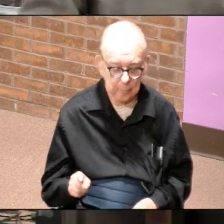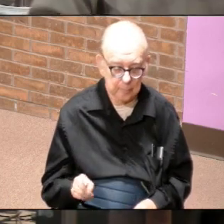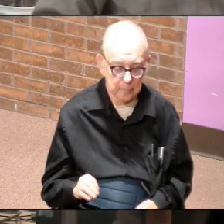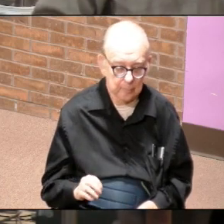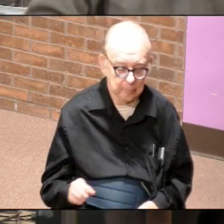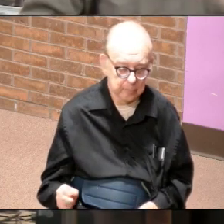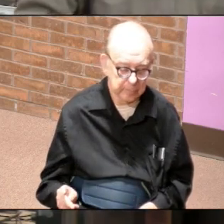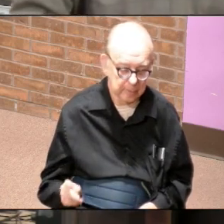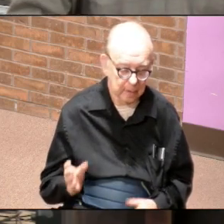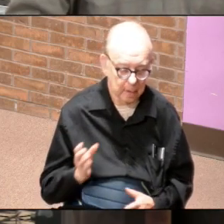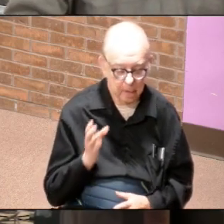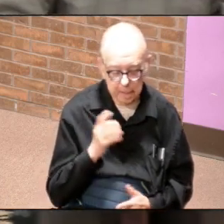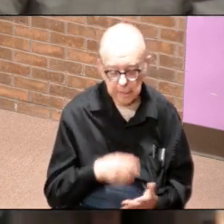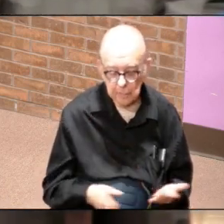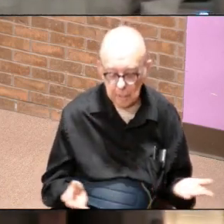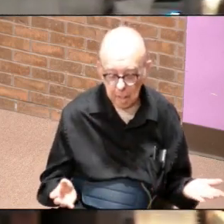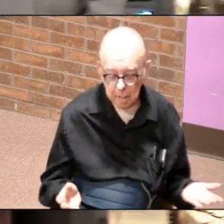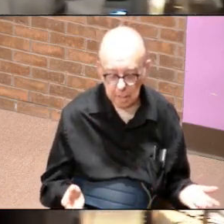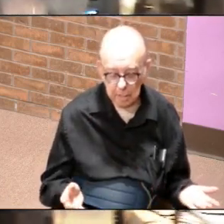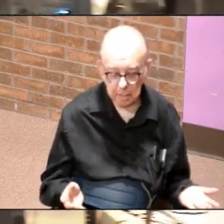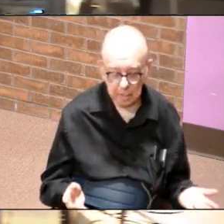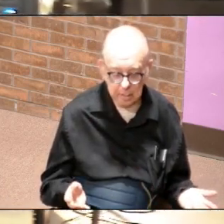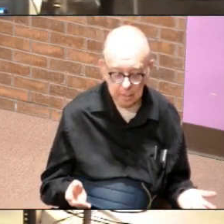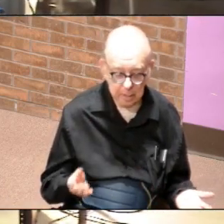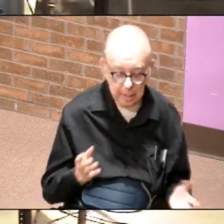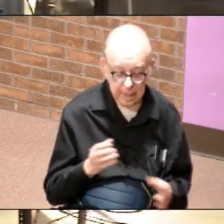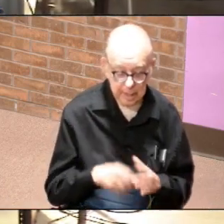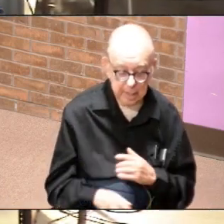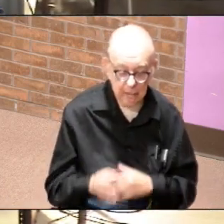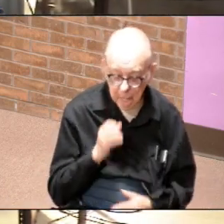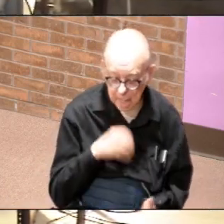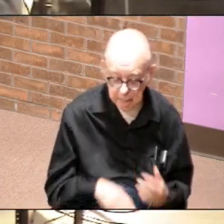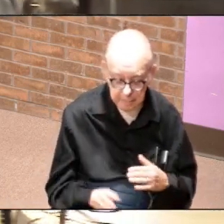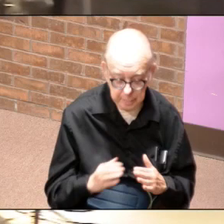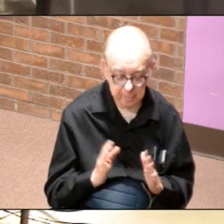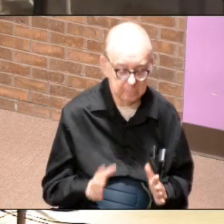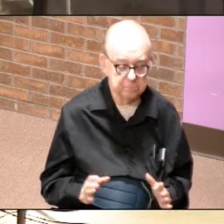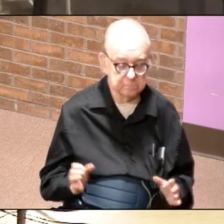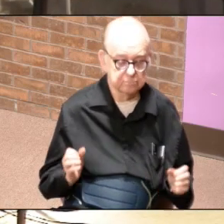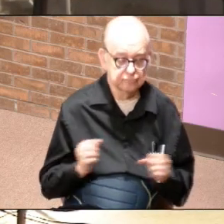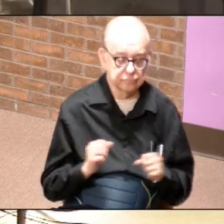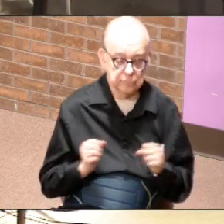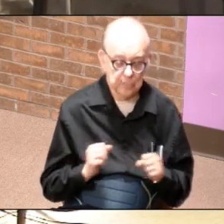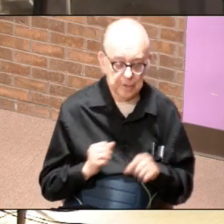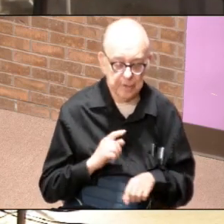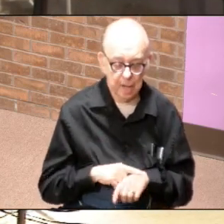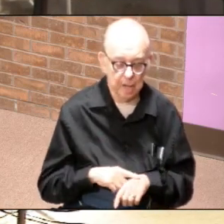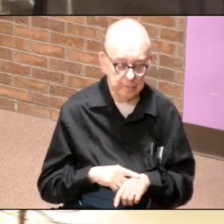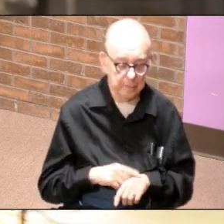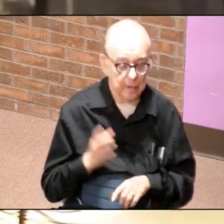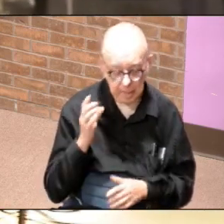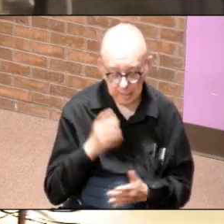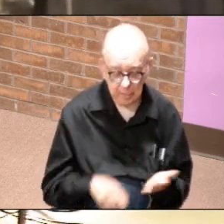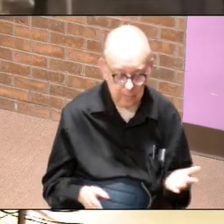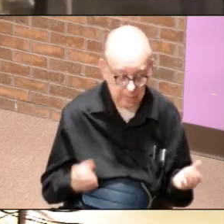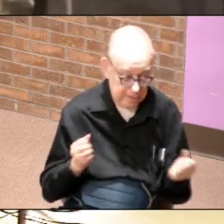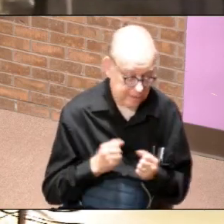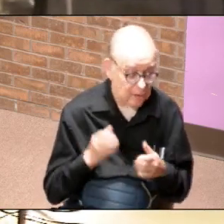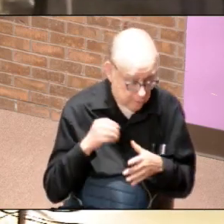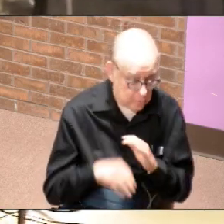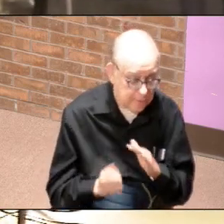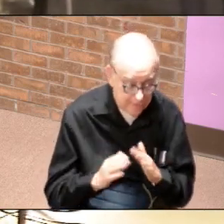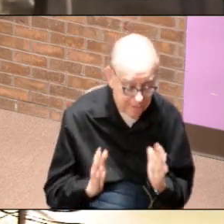hot. Guess what happened in that house? It got hot. And in the winter, when those bricks got cold, guess what? It got